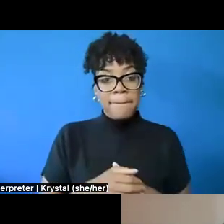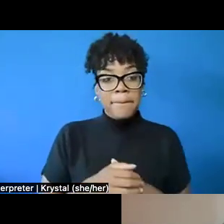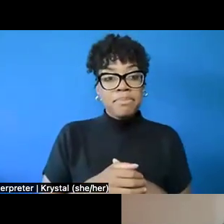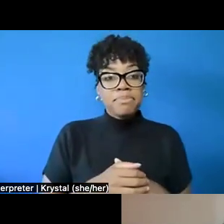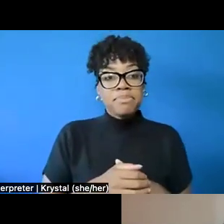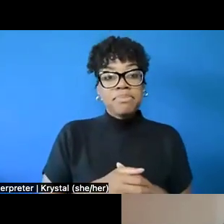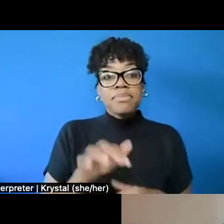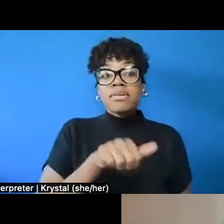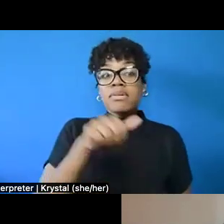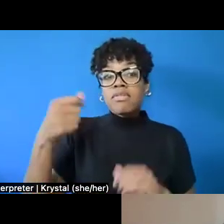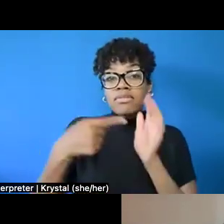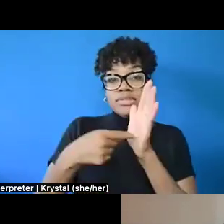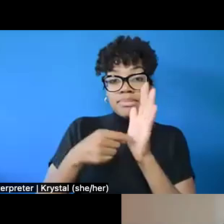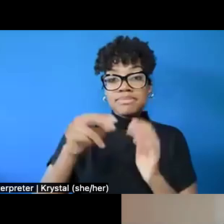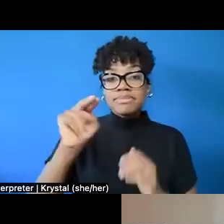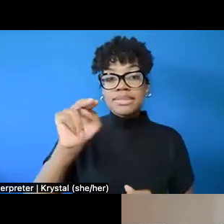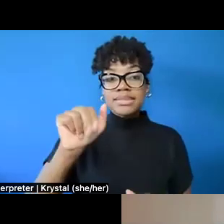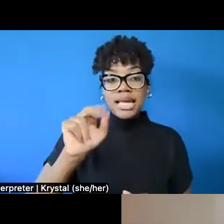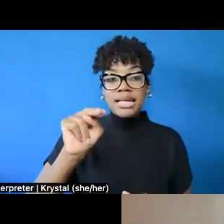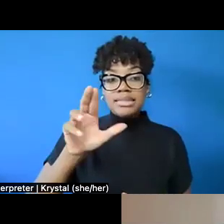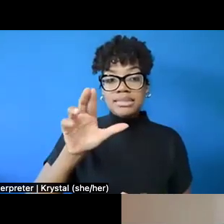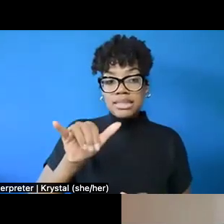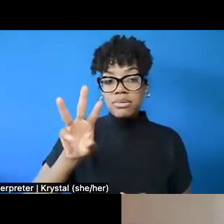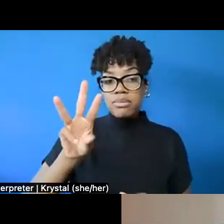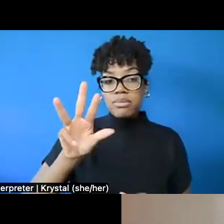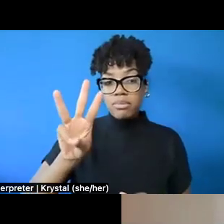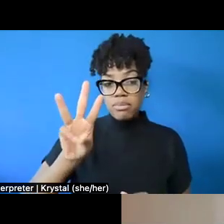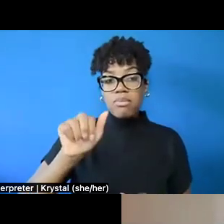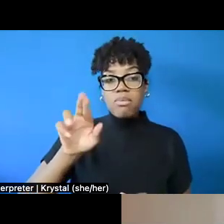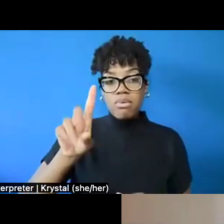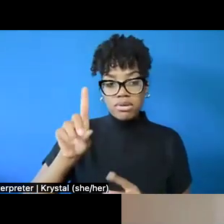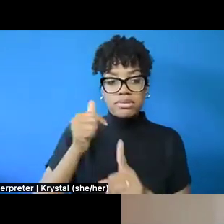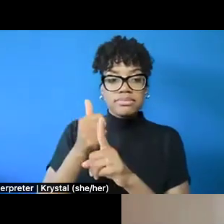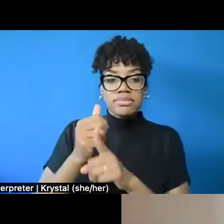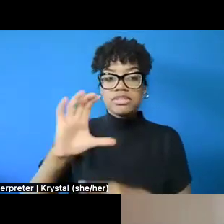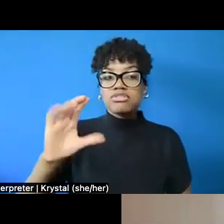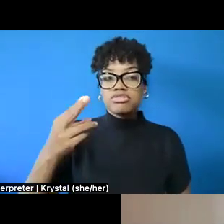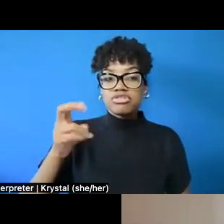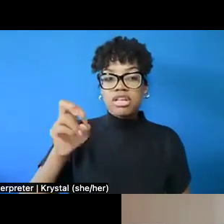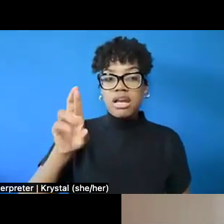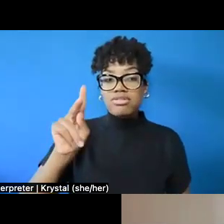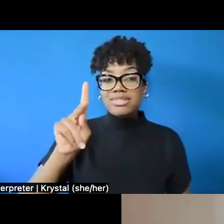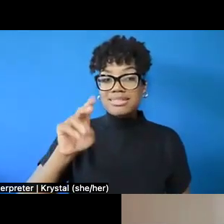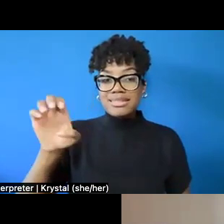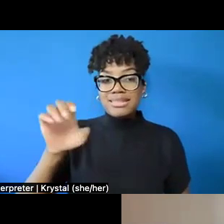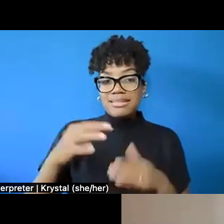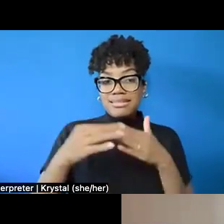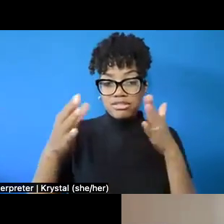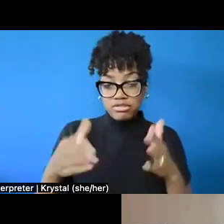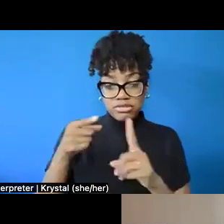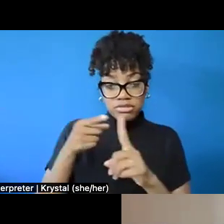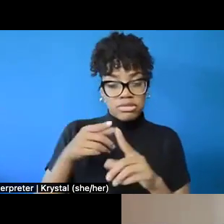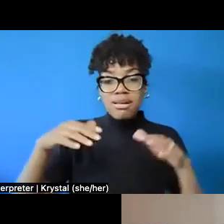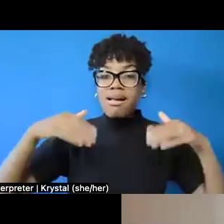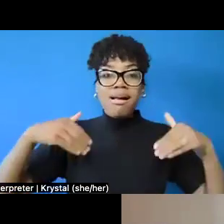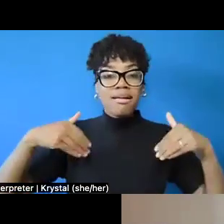leader, she was, as a tribe that had not yet fully, been